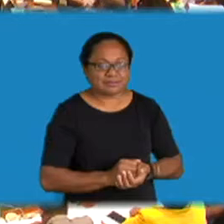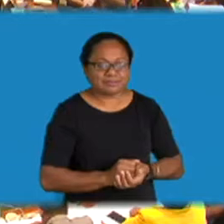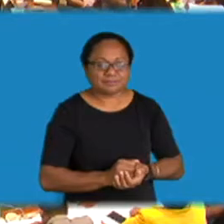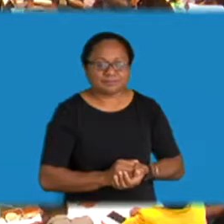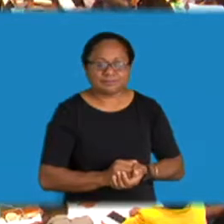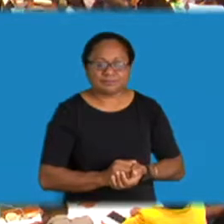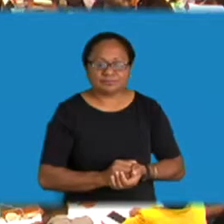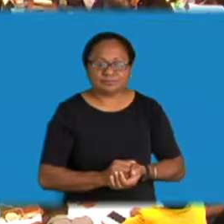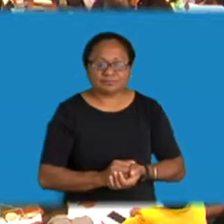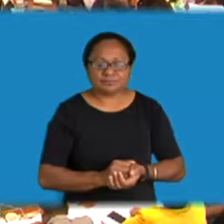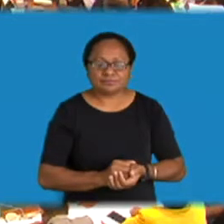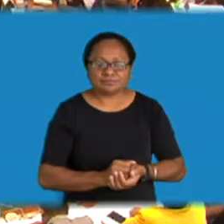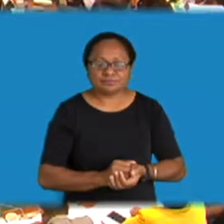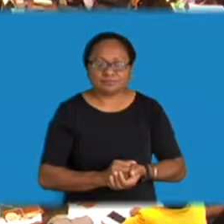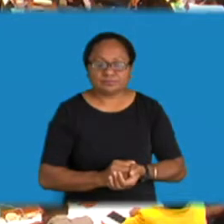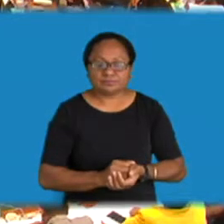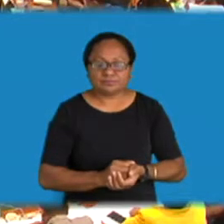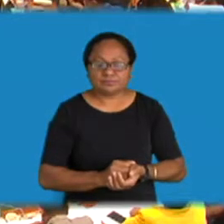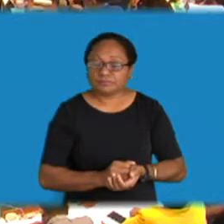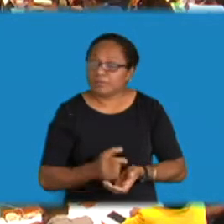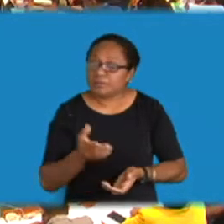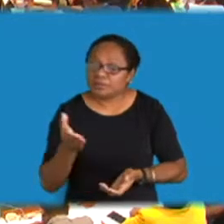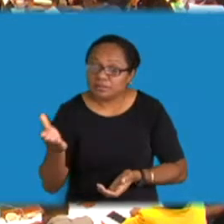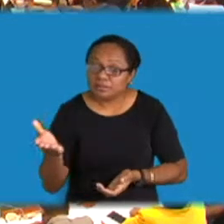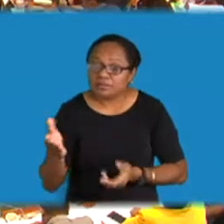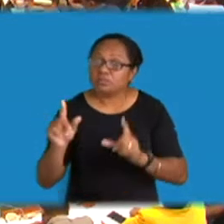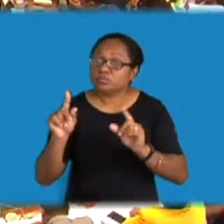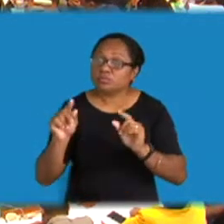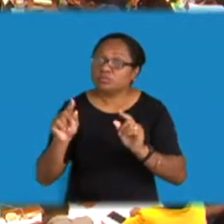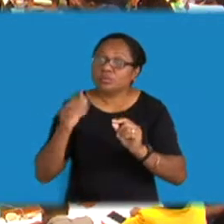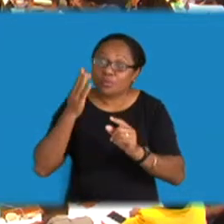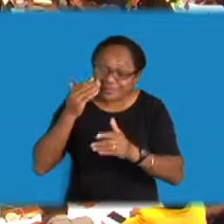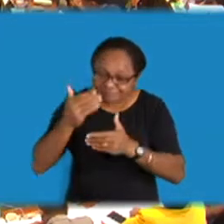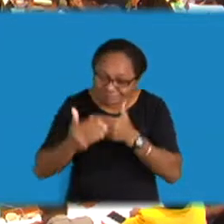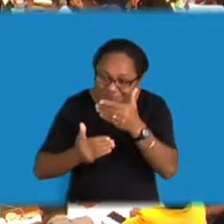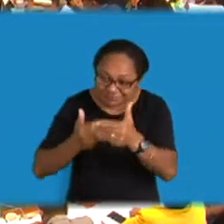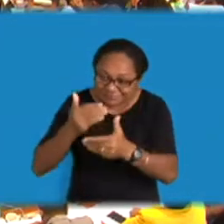ministry do to the proceeds of crime?